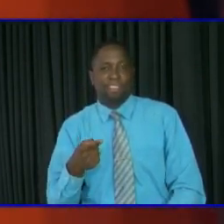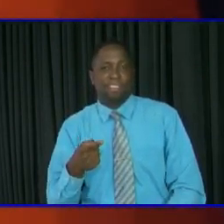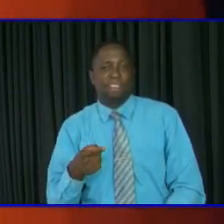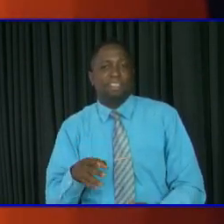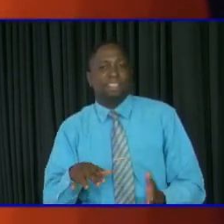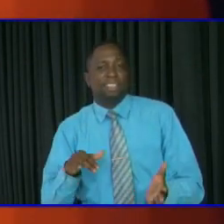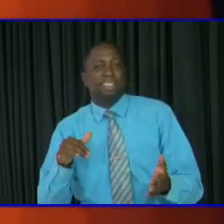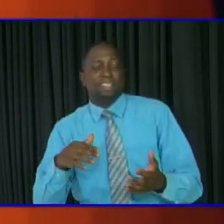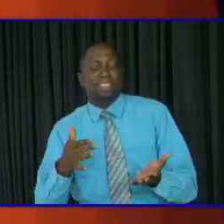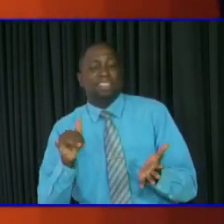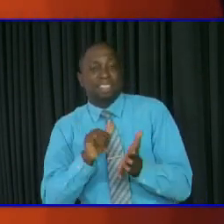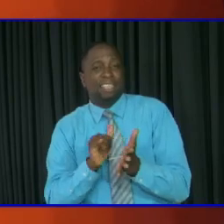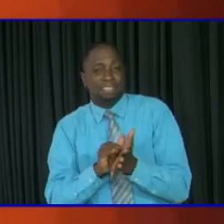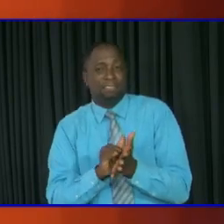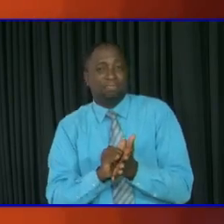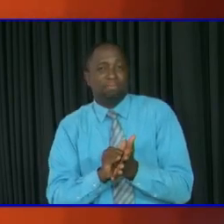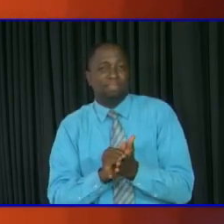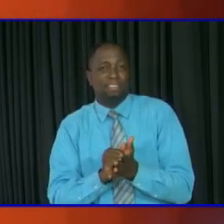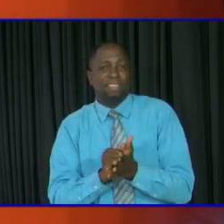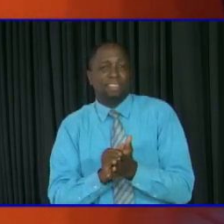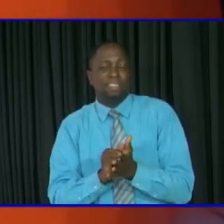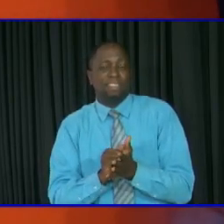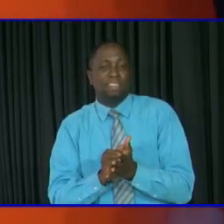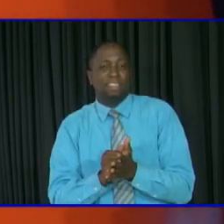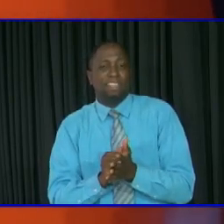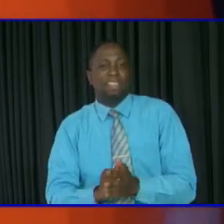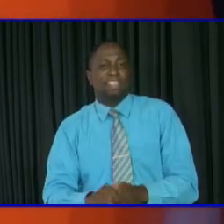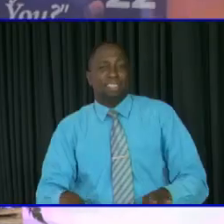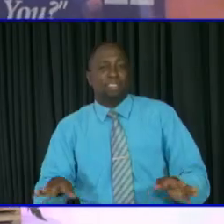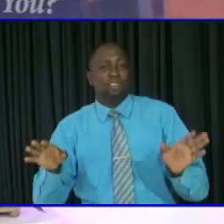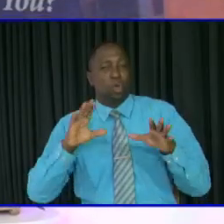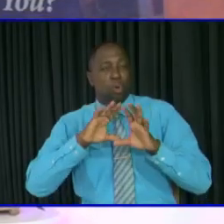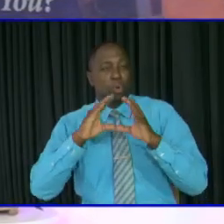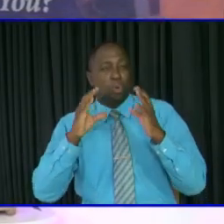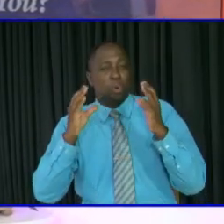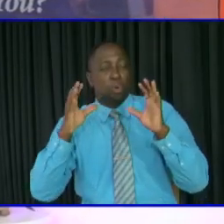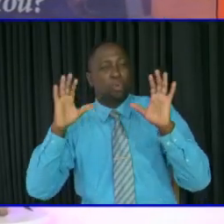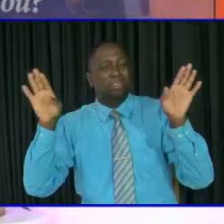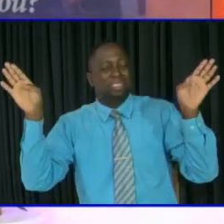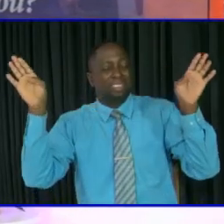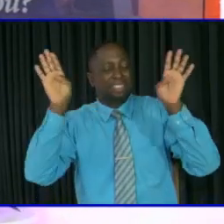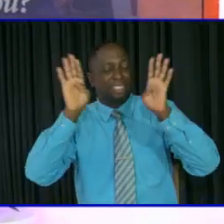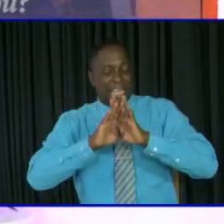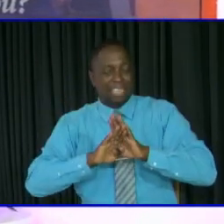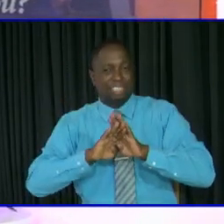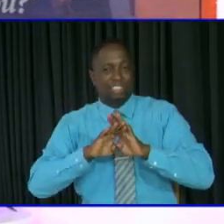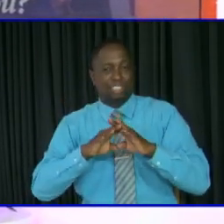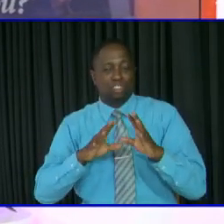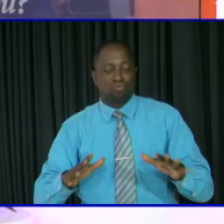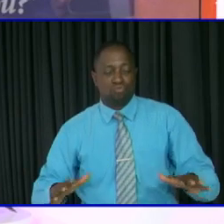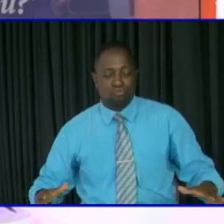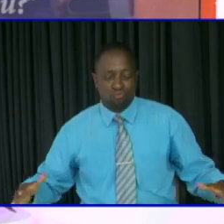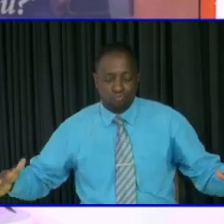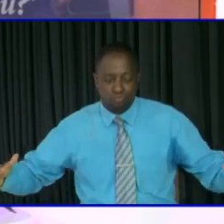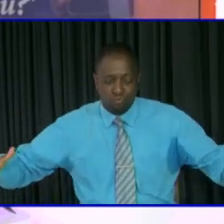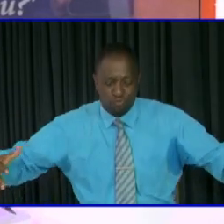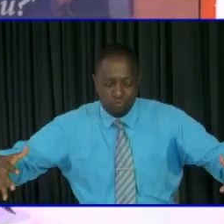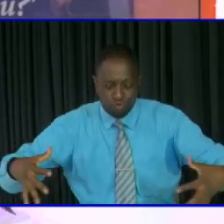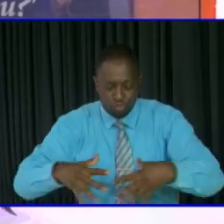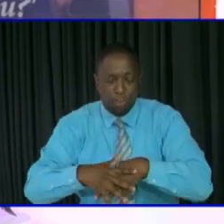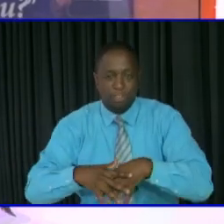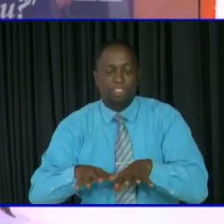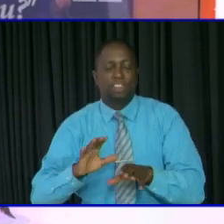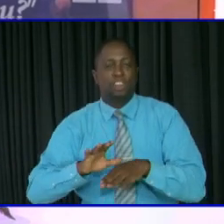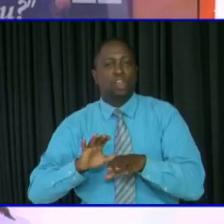1, when he says that darkness, or verse 2, darkness shall cover the earth, gross darkness the people. But